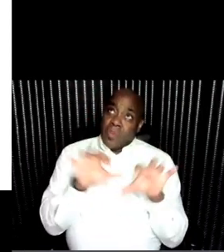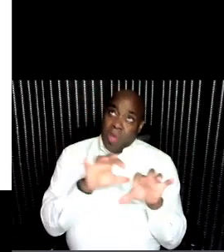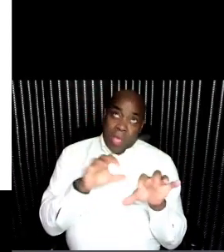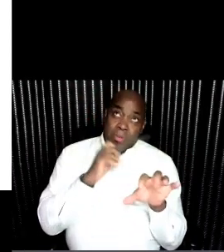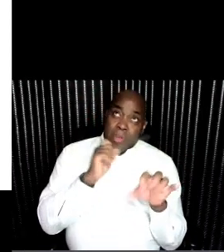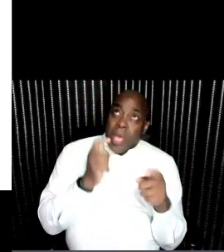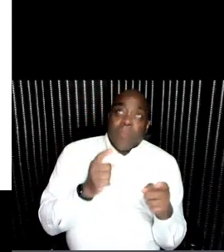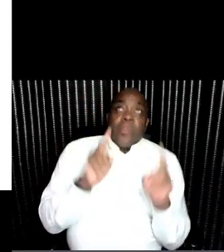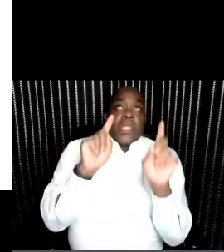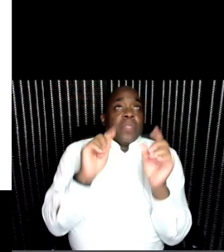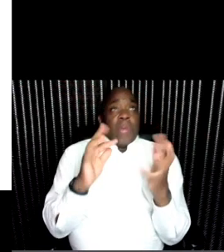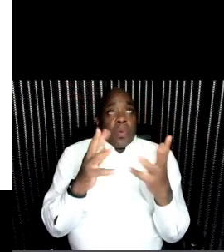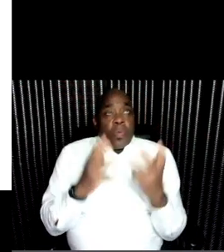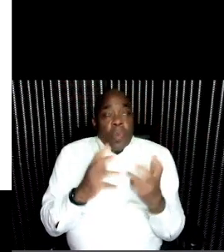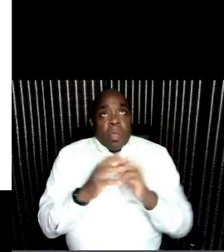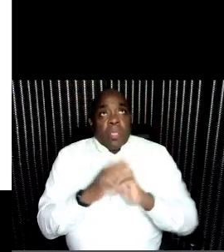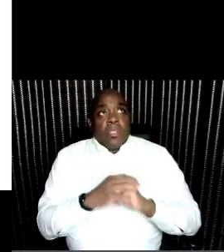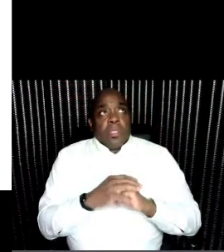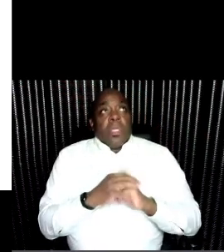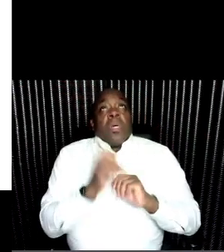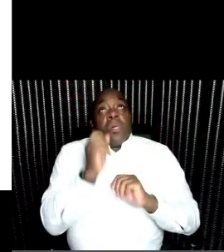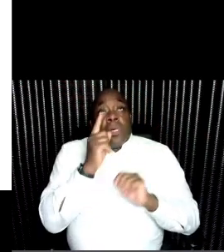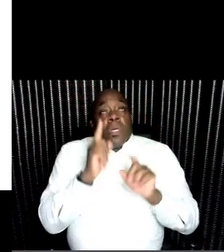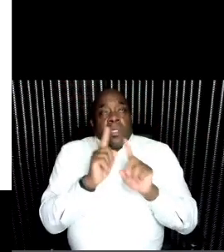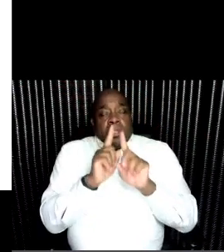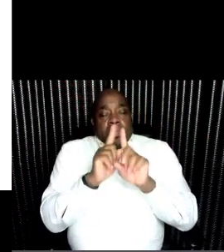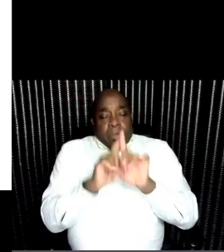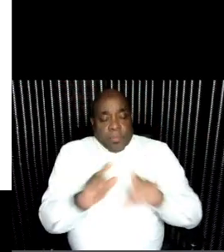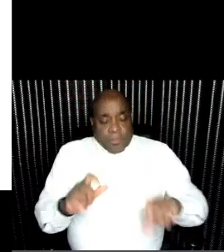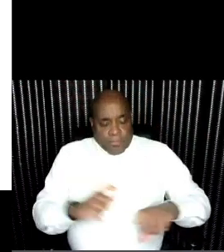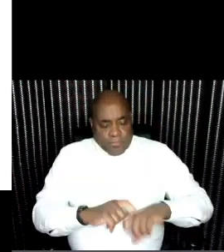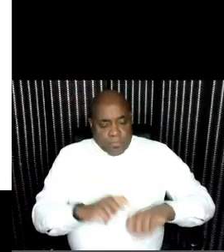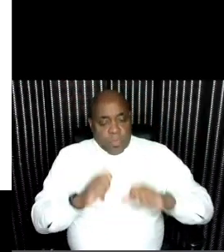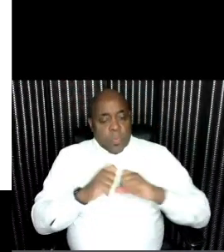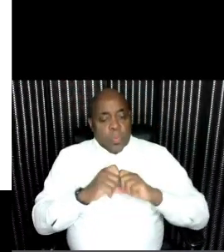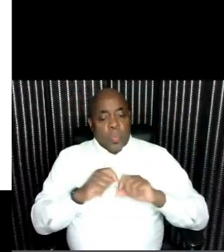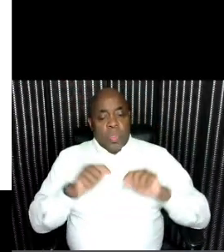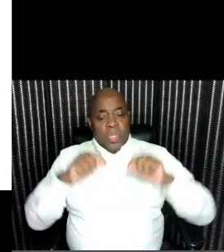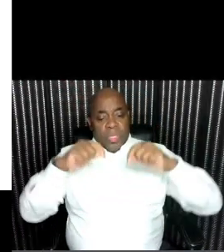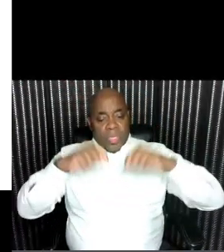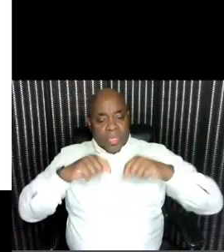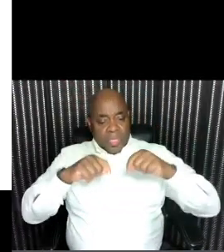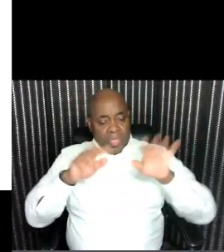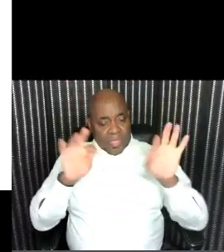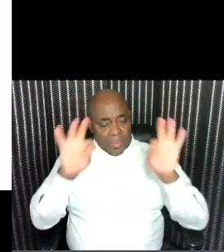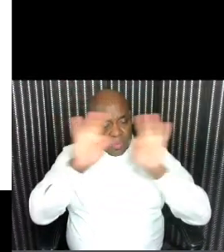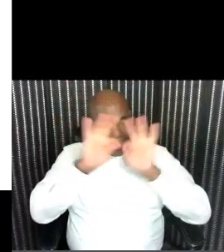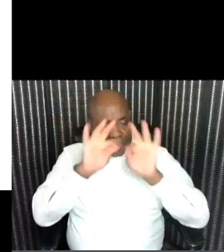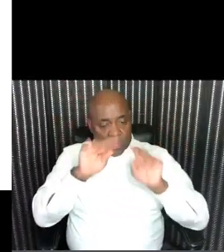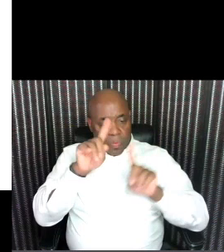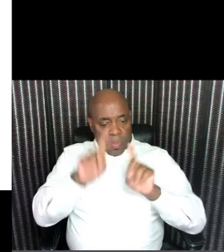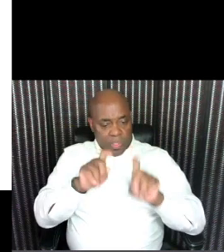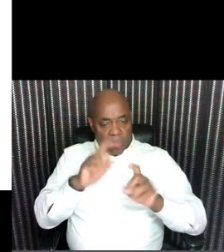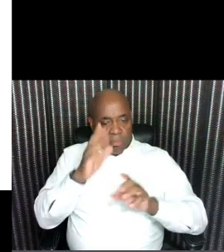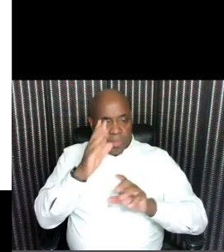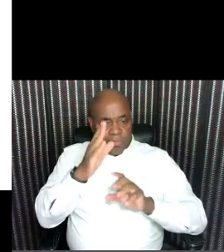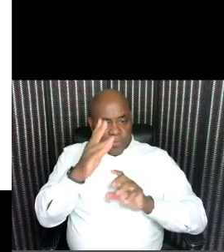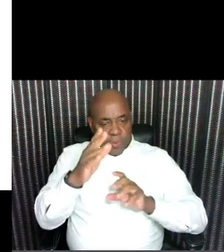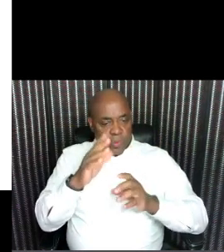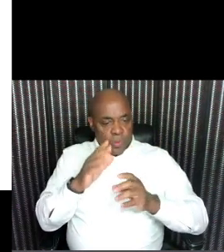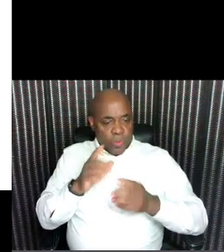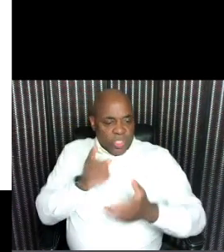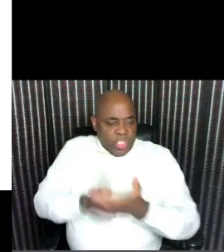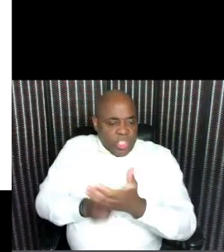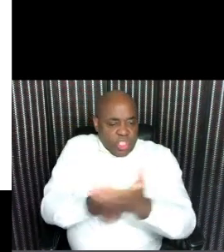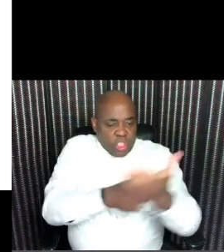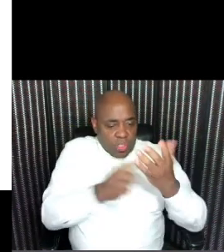like, but at the same time, with these sort of pivotal questions about the future being argued right now, the